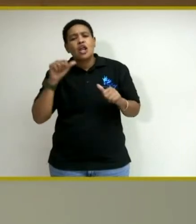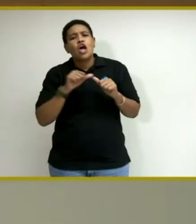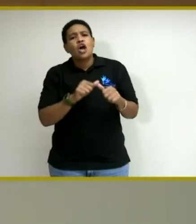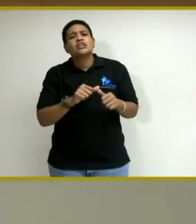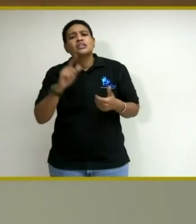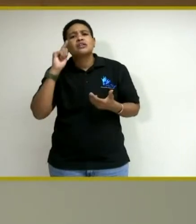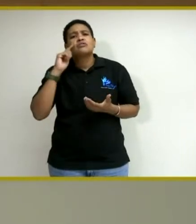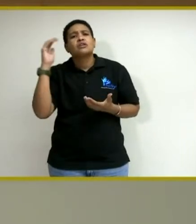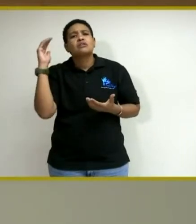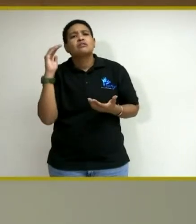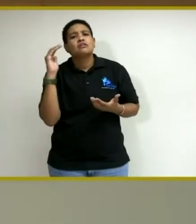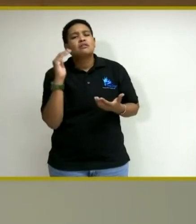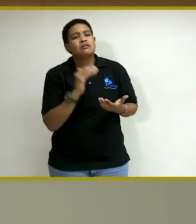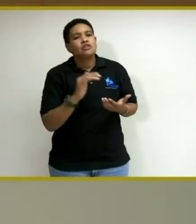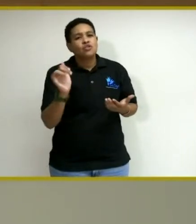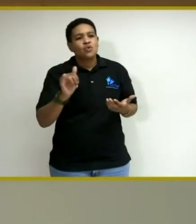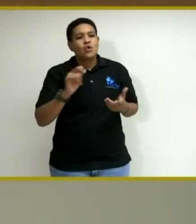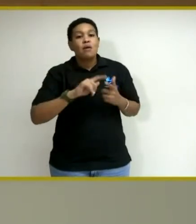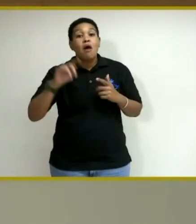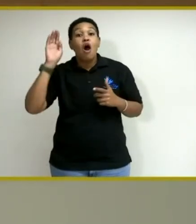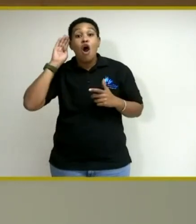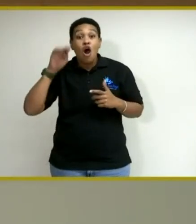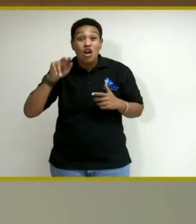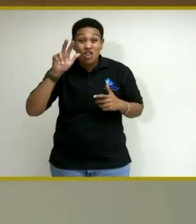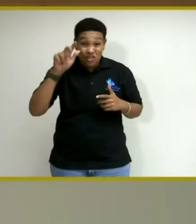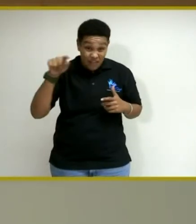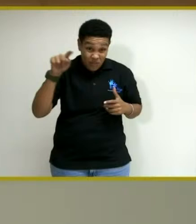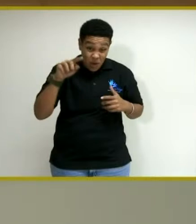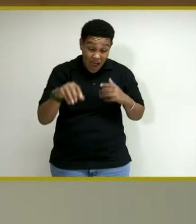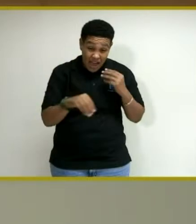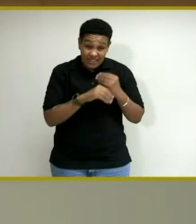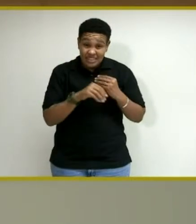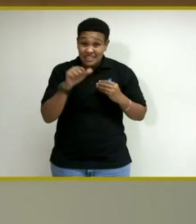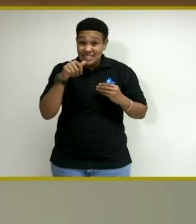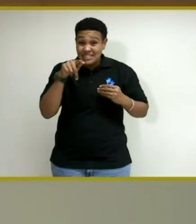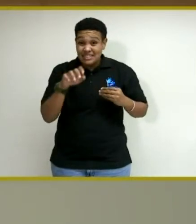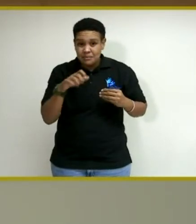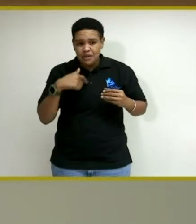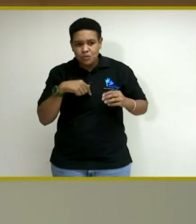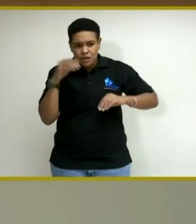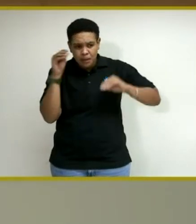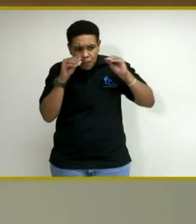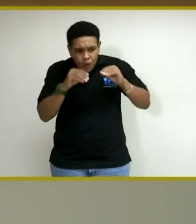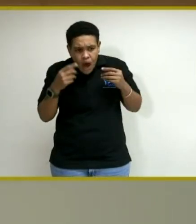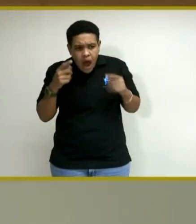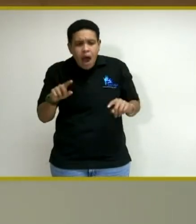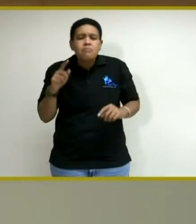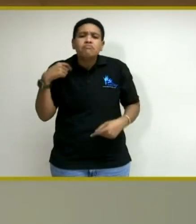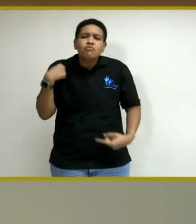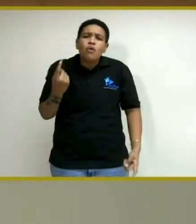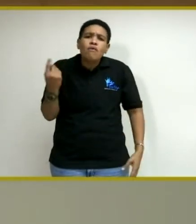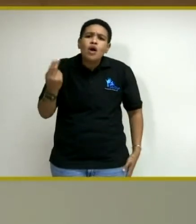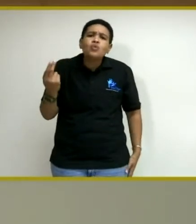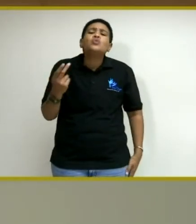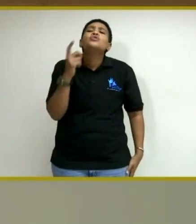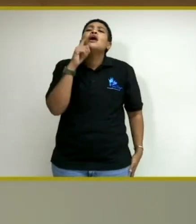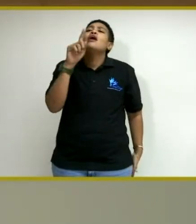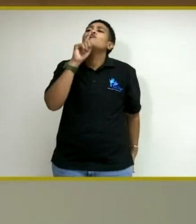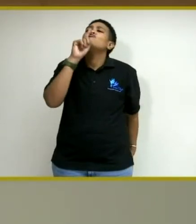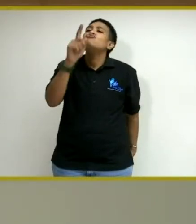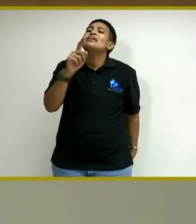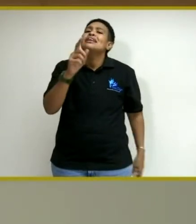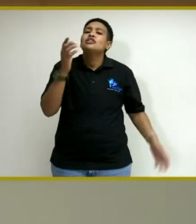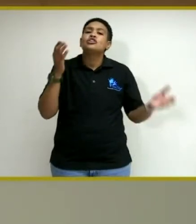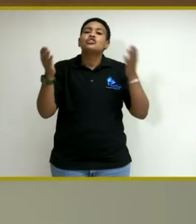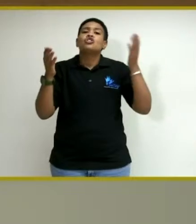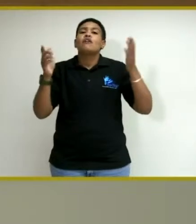coming down as well. But all 3 of those additional spaces that we put in have been utilized and have really been